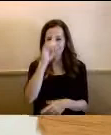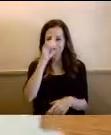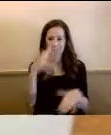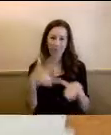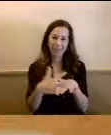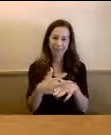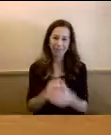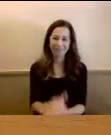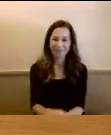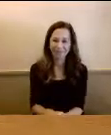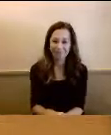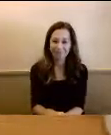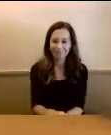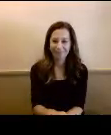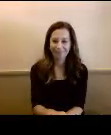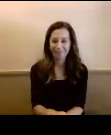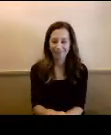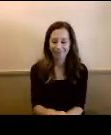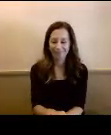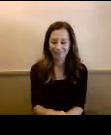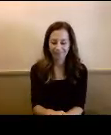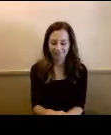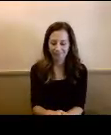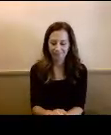our mind break.